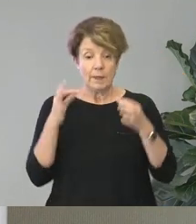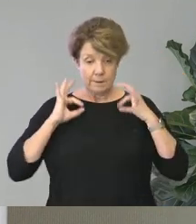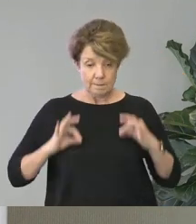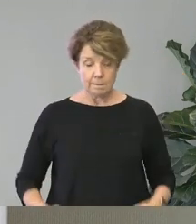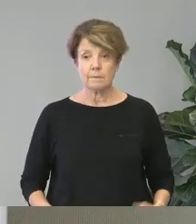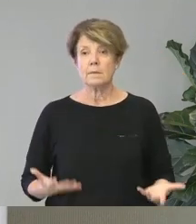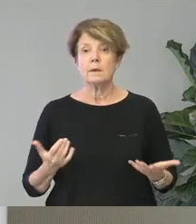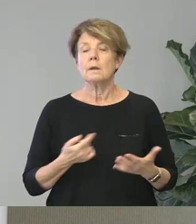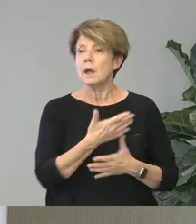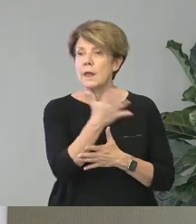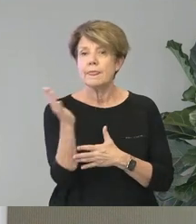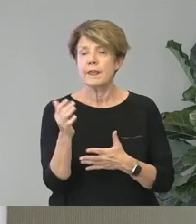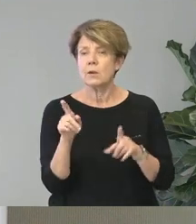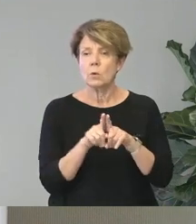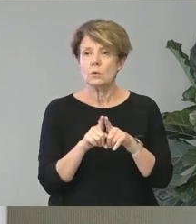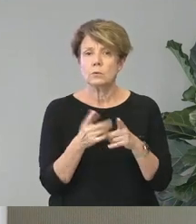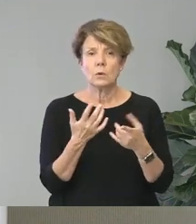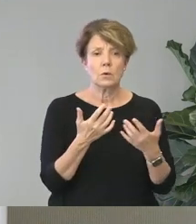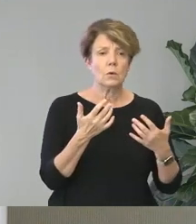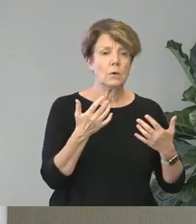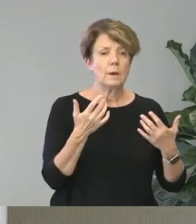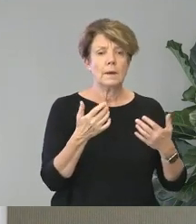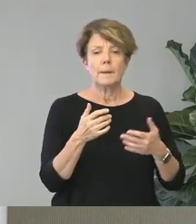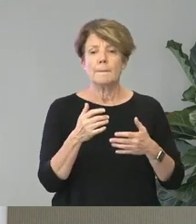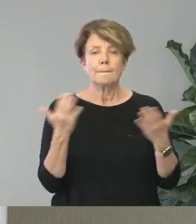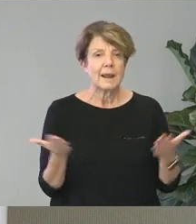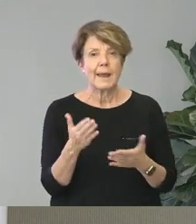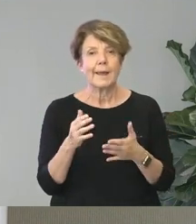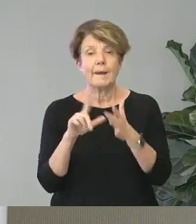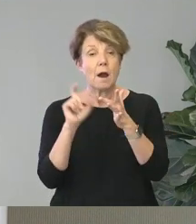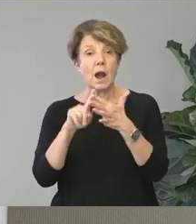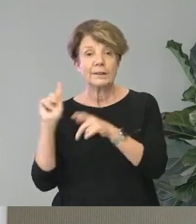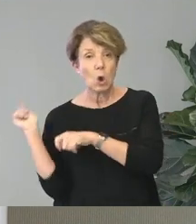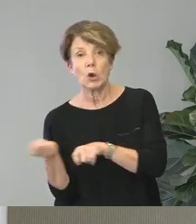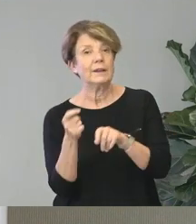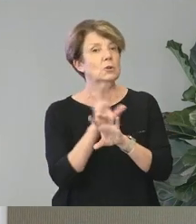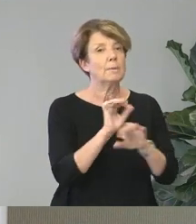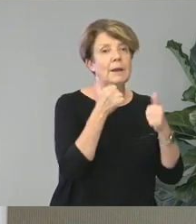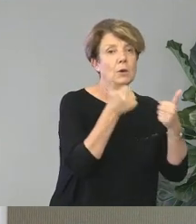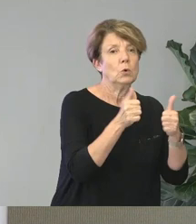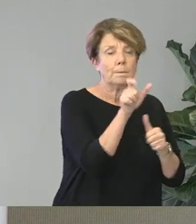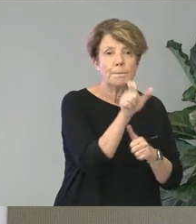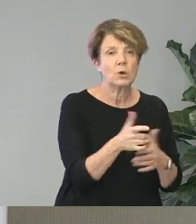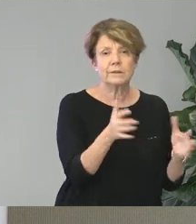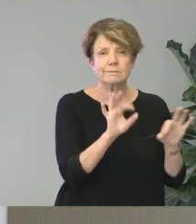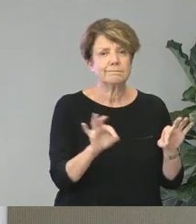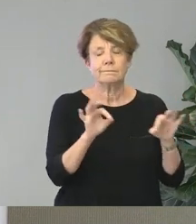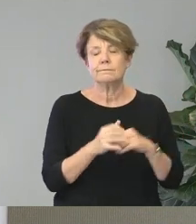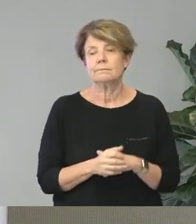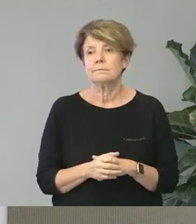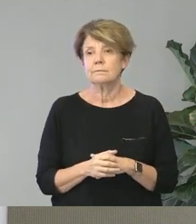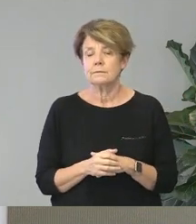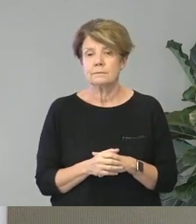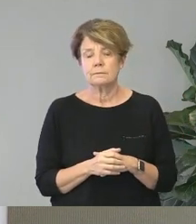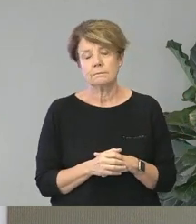wrestling a drug bear, or playing ice hockey is not about being a good human or a good male. It's, I guess it's going down